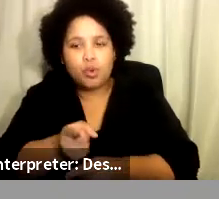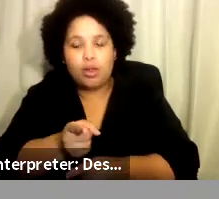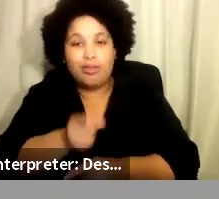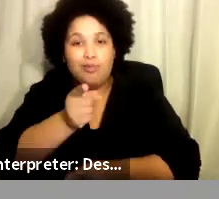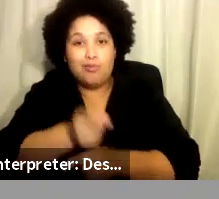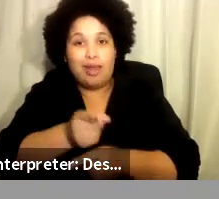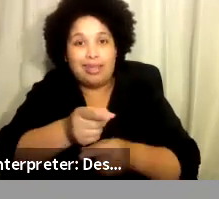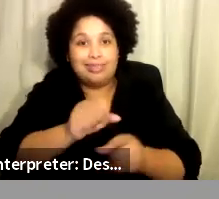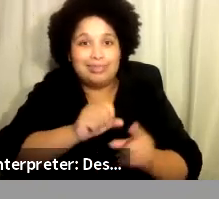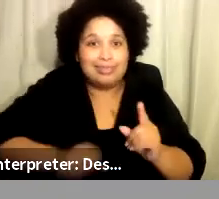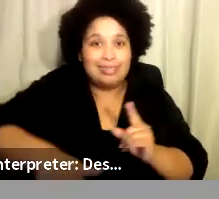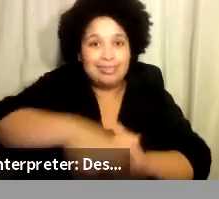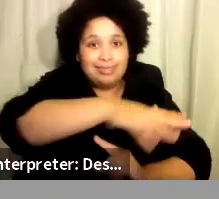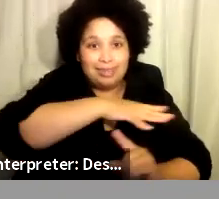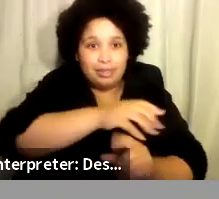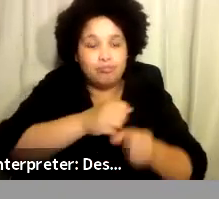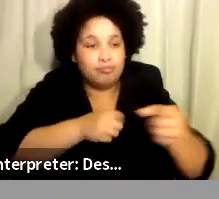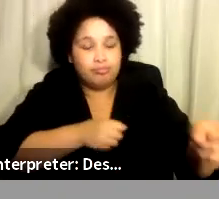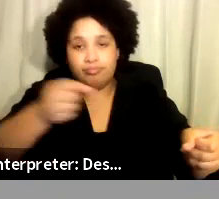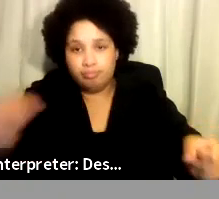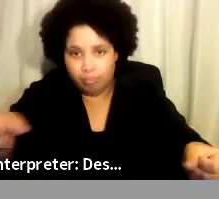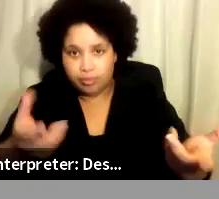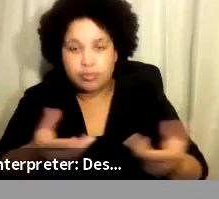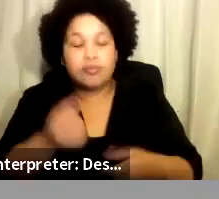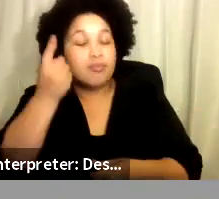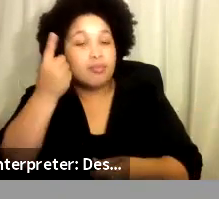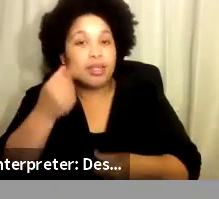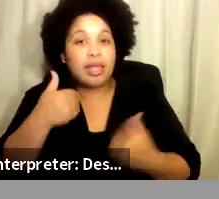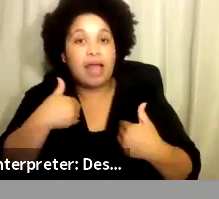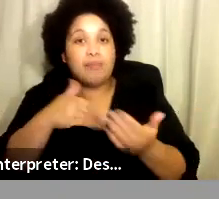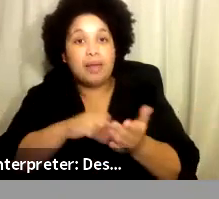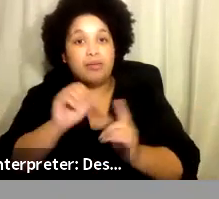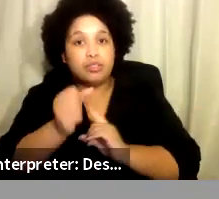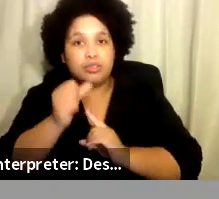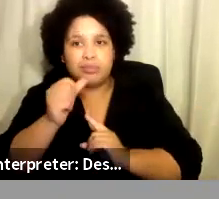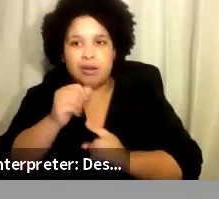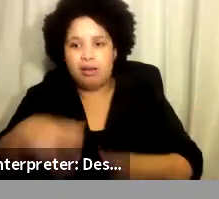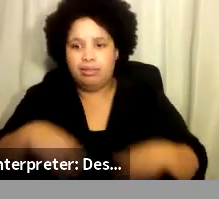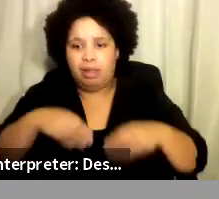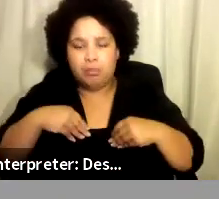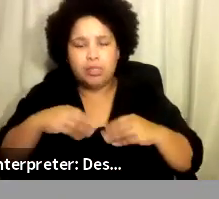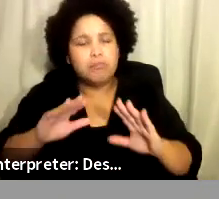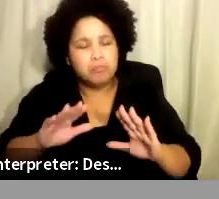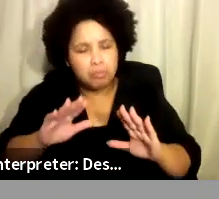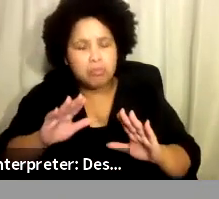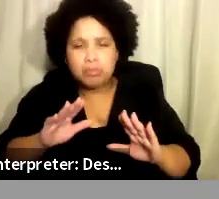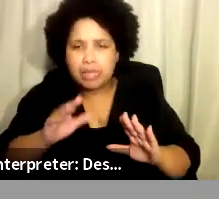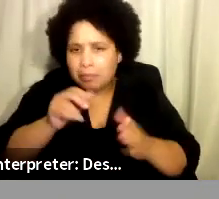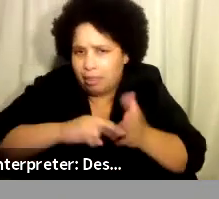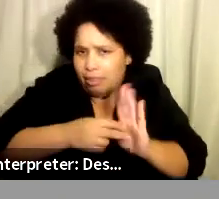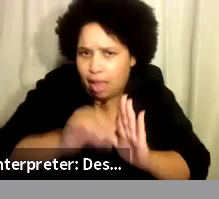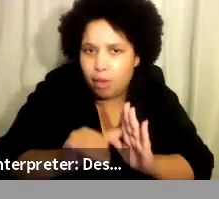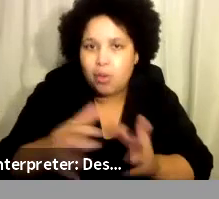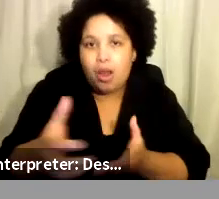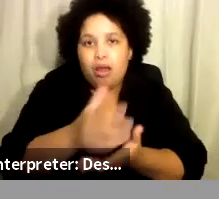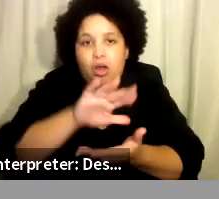settings. Just because your student or your child has a medical condition does not mean that we will not enroll them. We just want to make sure that we have all the